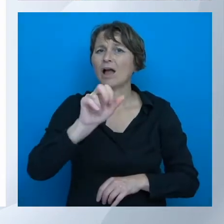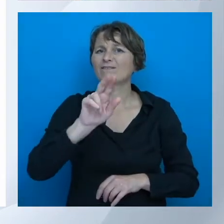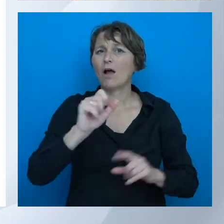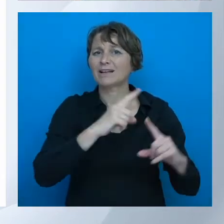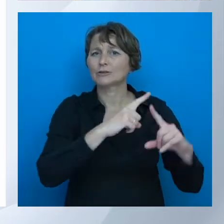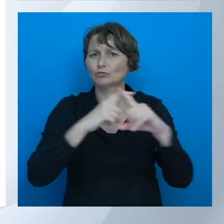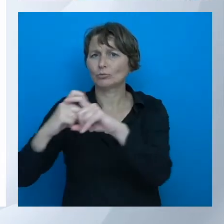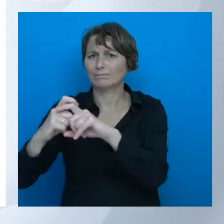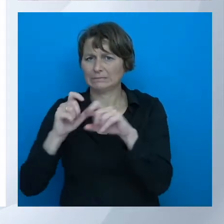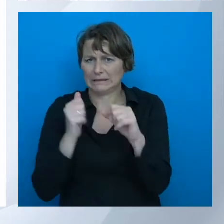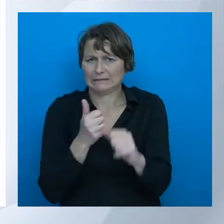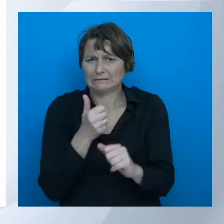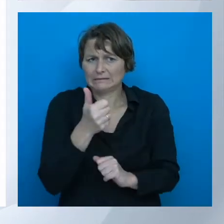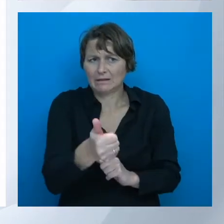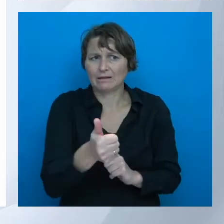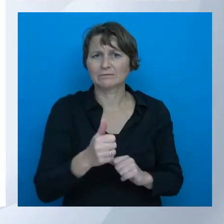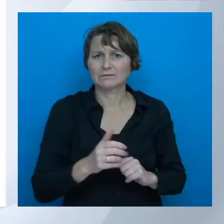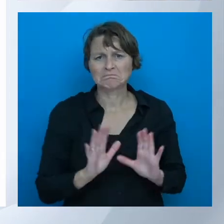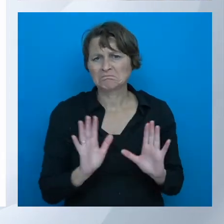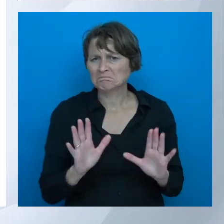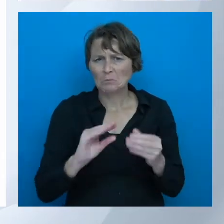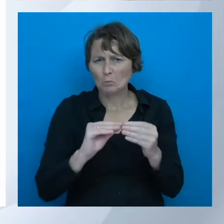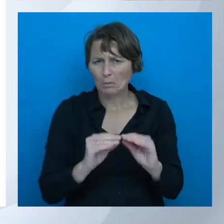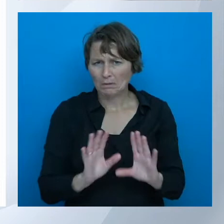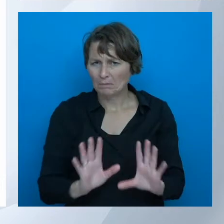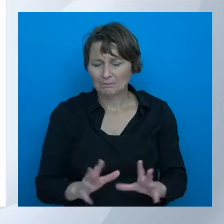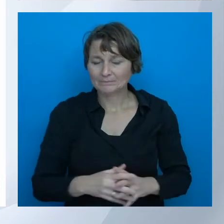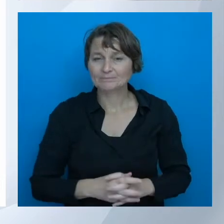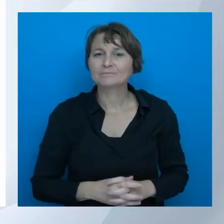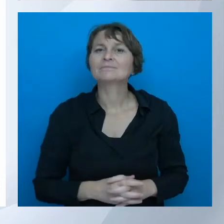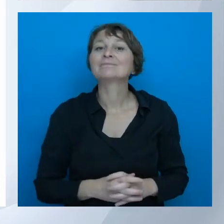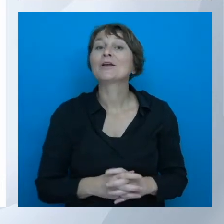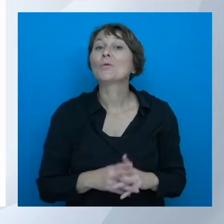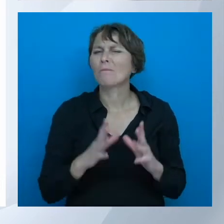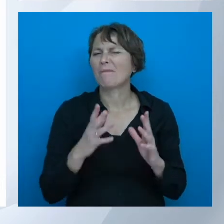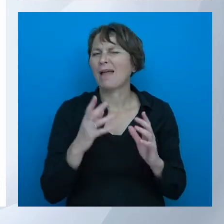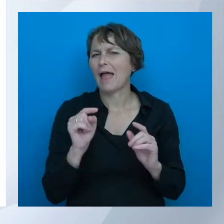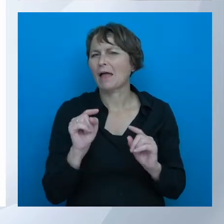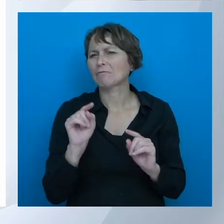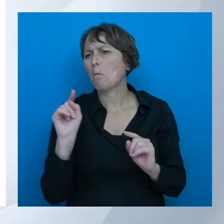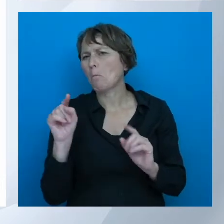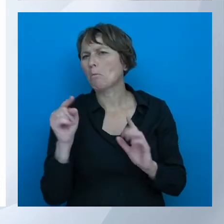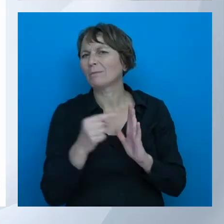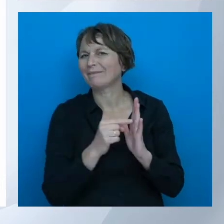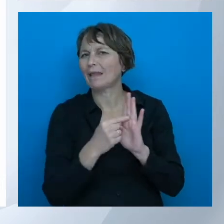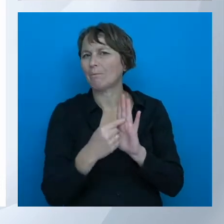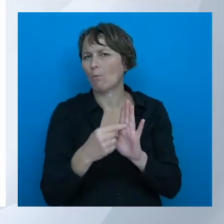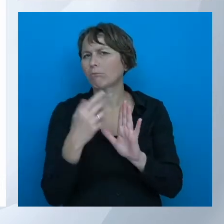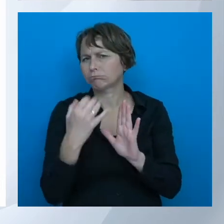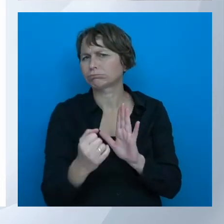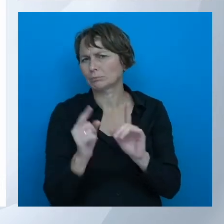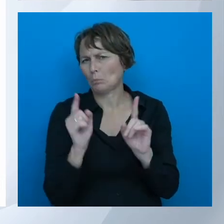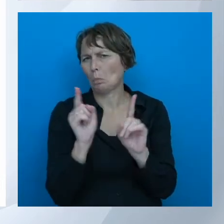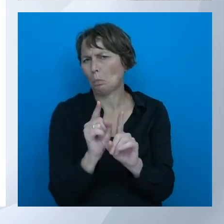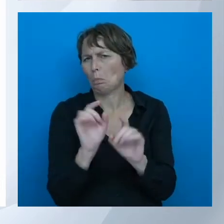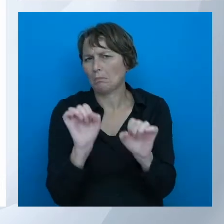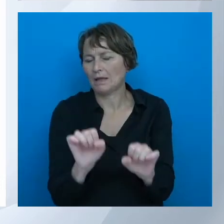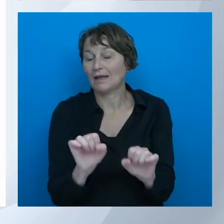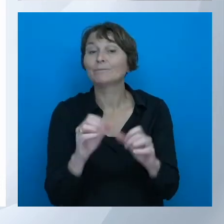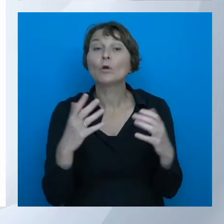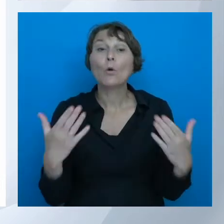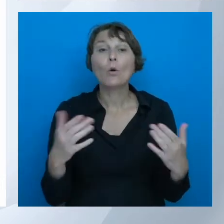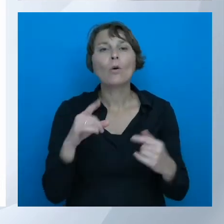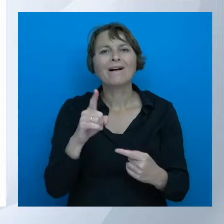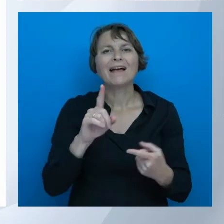there's no problem with that. We do have a short demo on that, but what you can also do is you can also have a look at a static